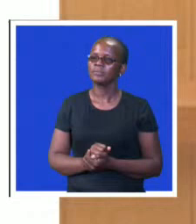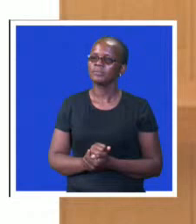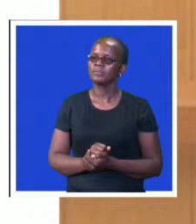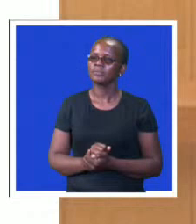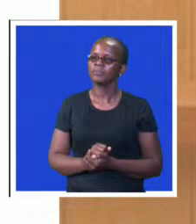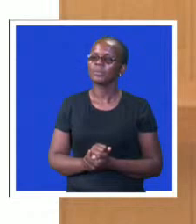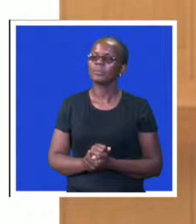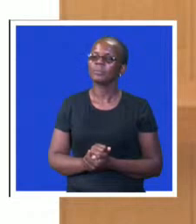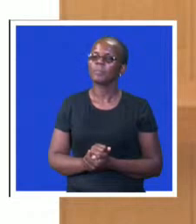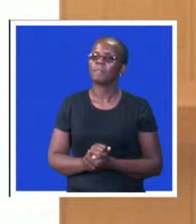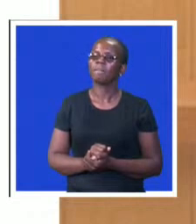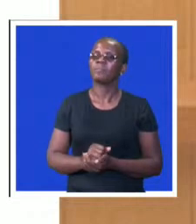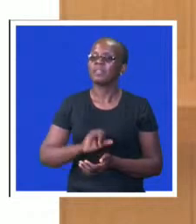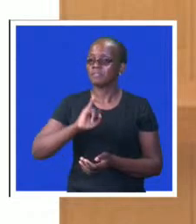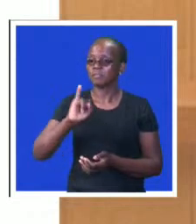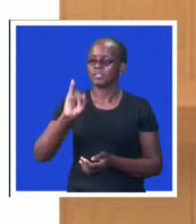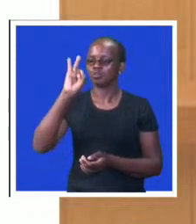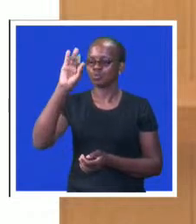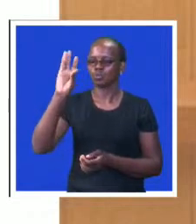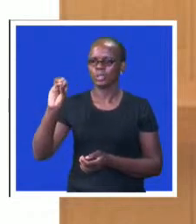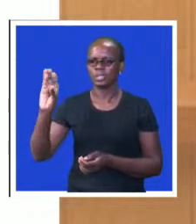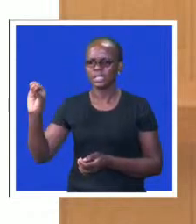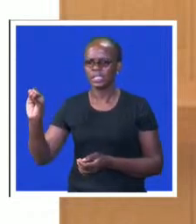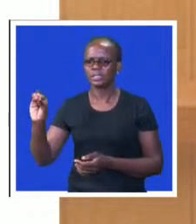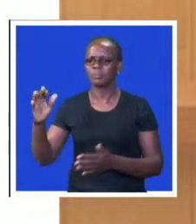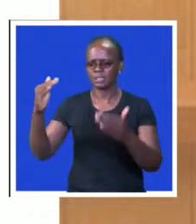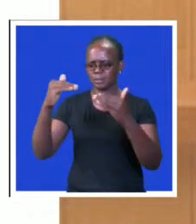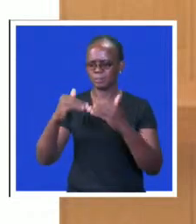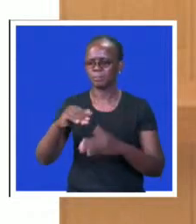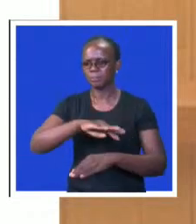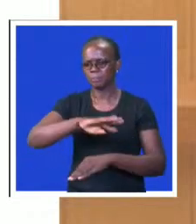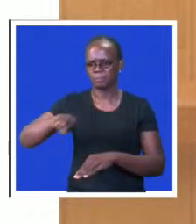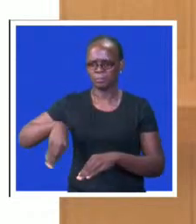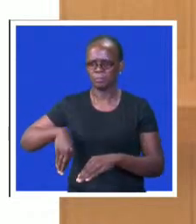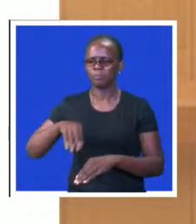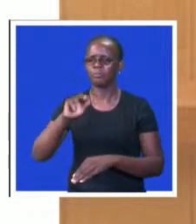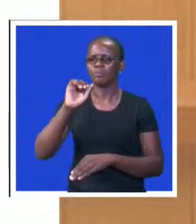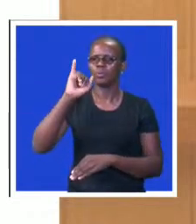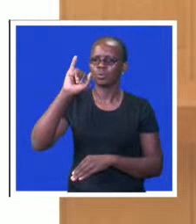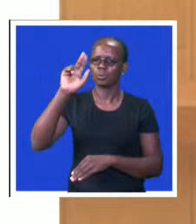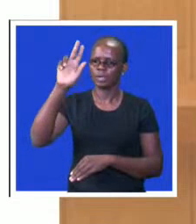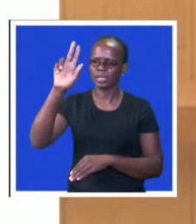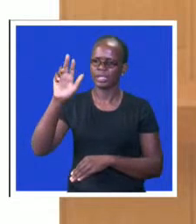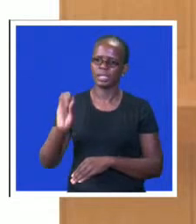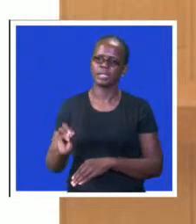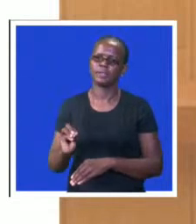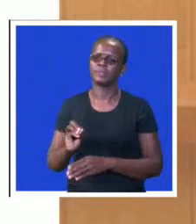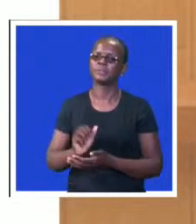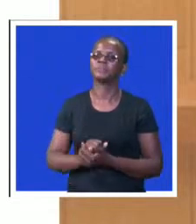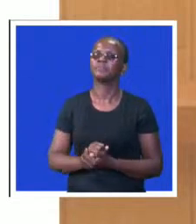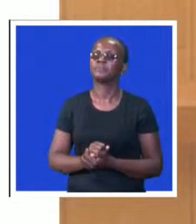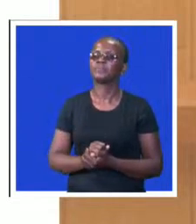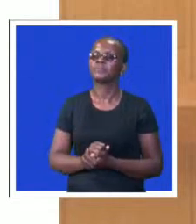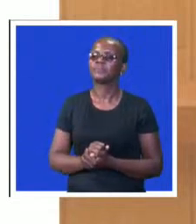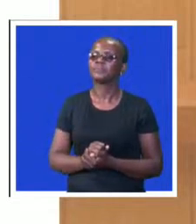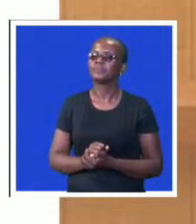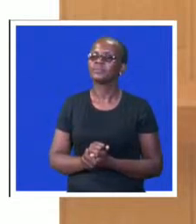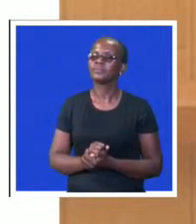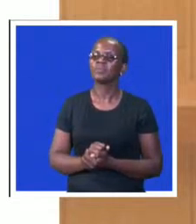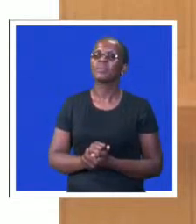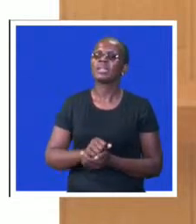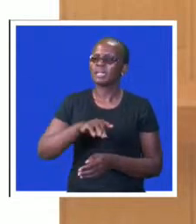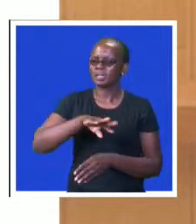the 180 emalangeni. We are going to be using the subtraction sign. Subtraction and